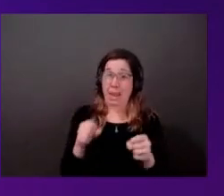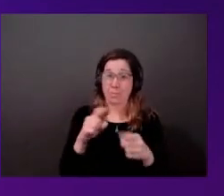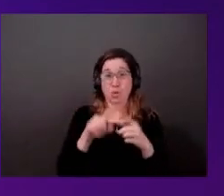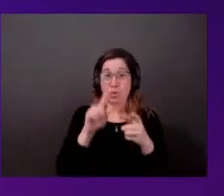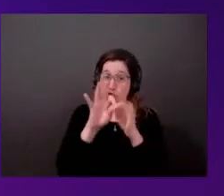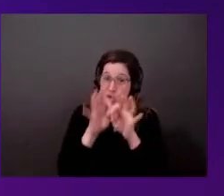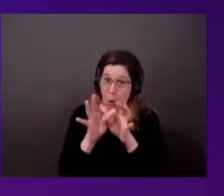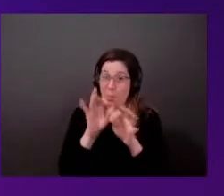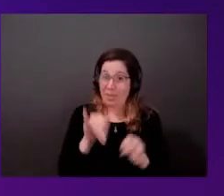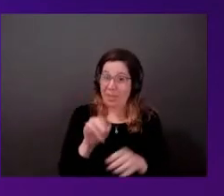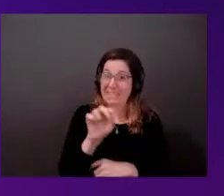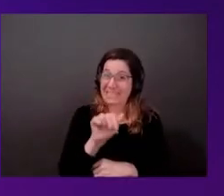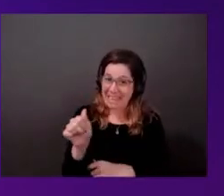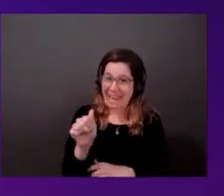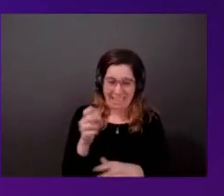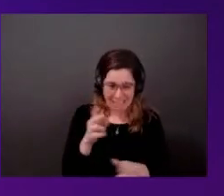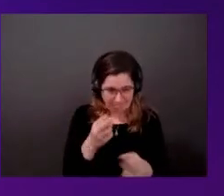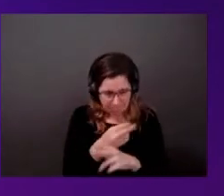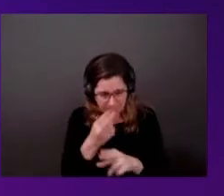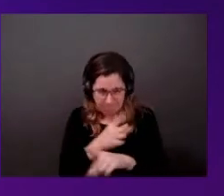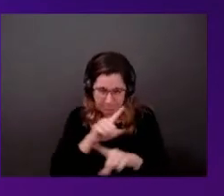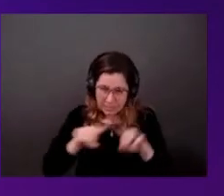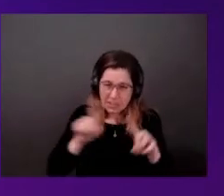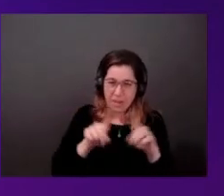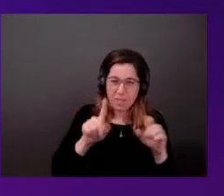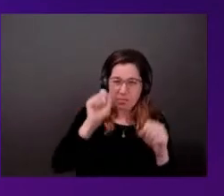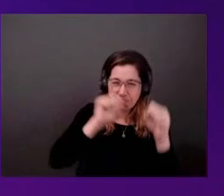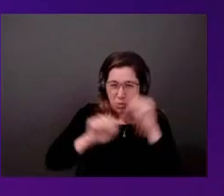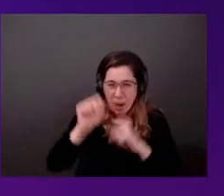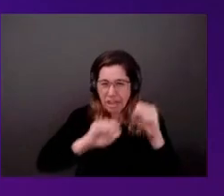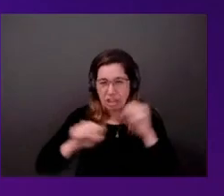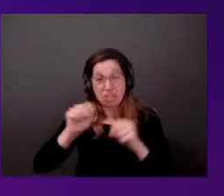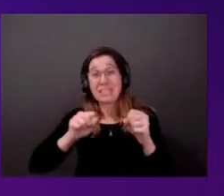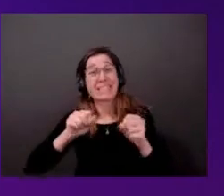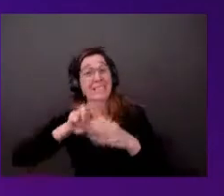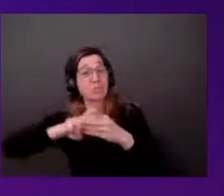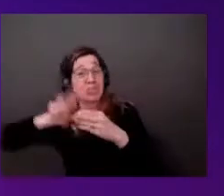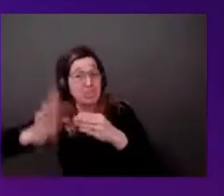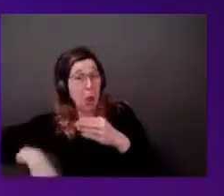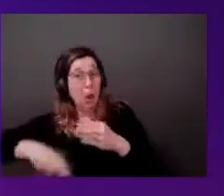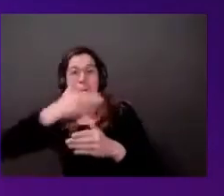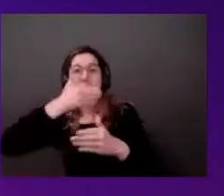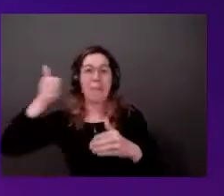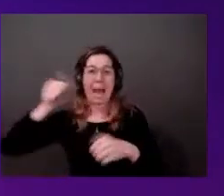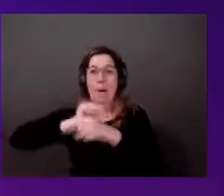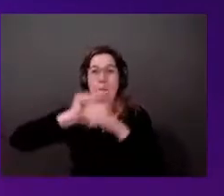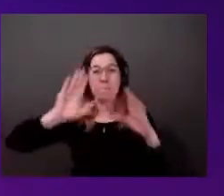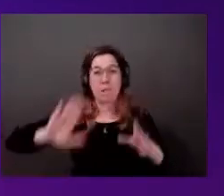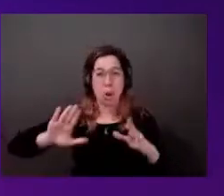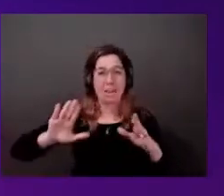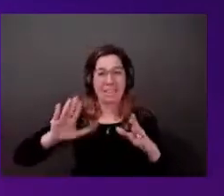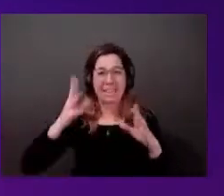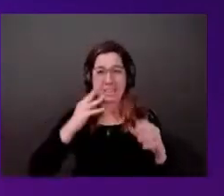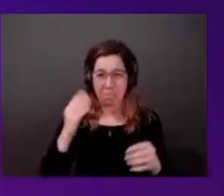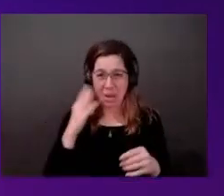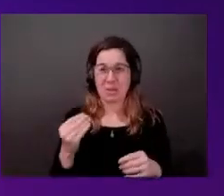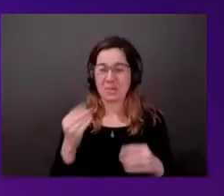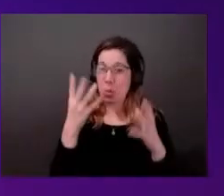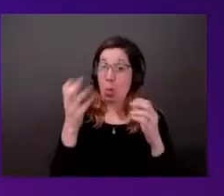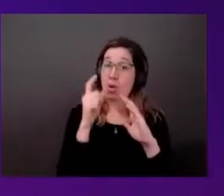we're able to use that to drive a better employee experience. We want to automate those repetitive tasks and make their job more